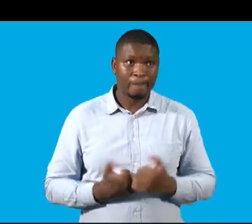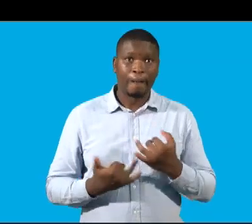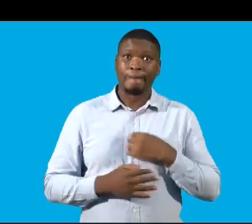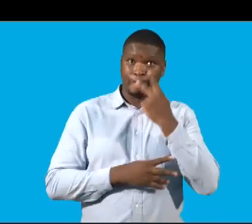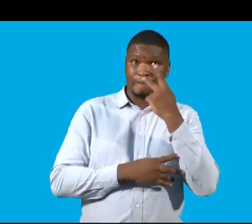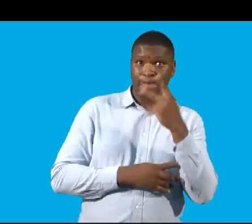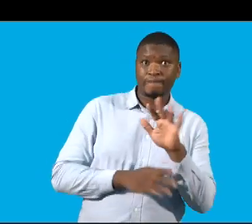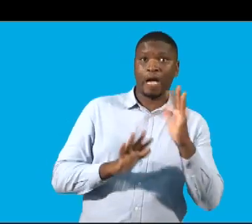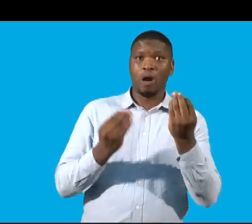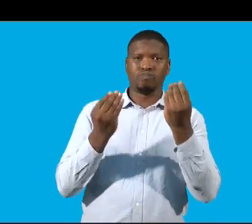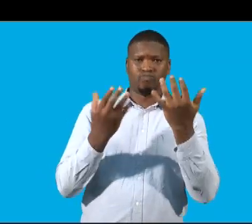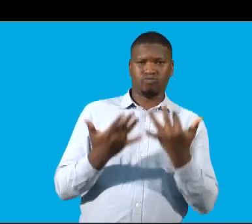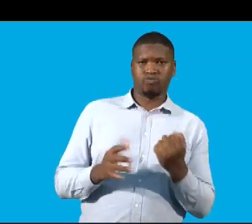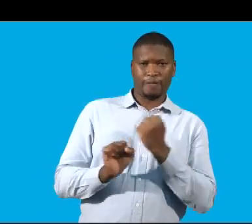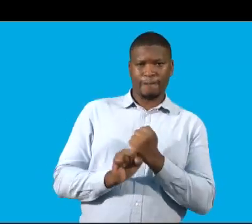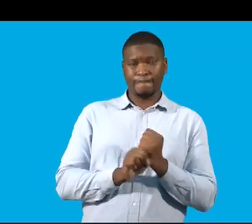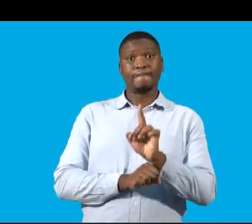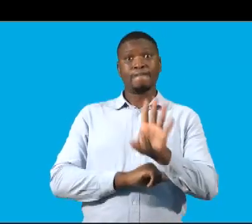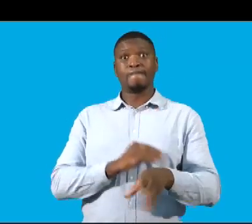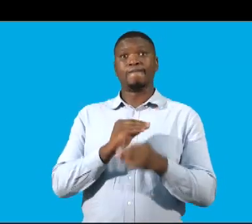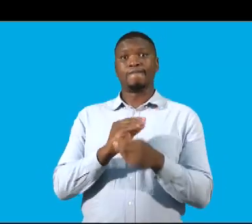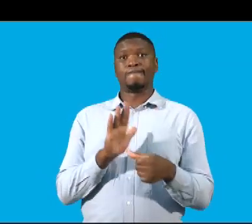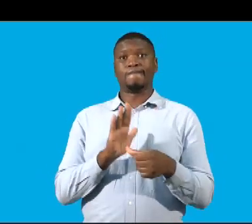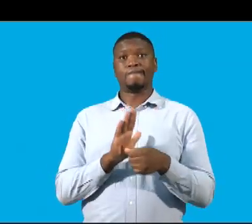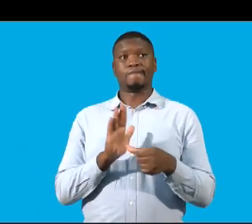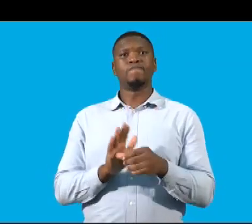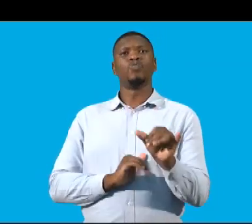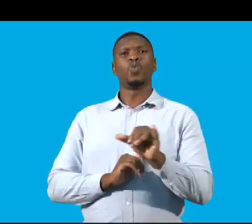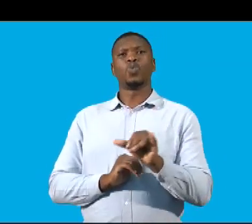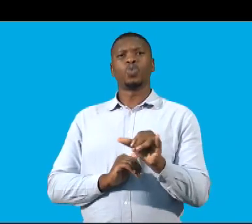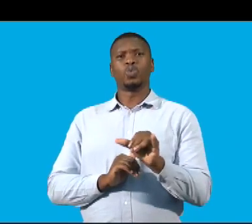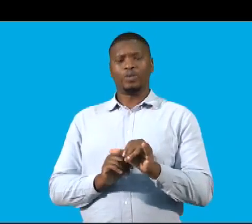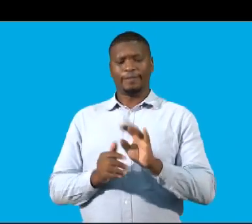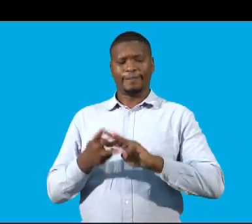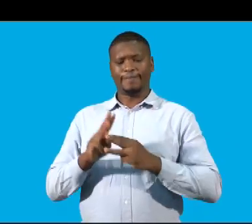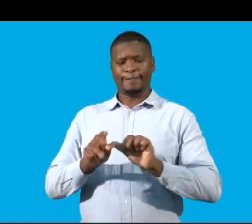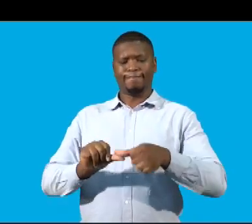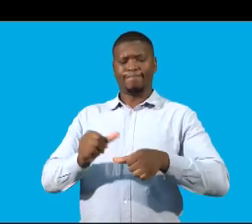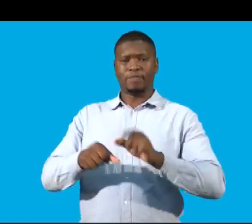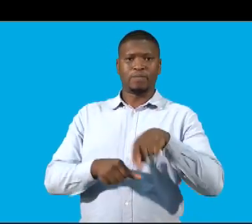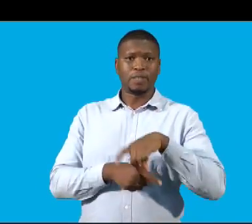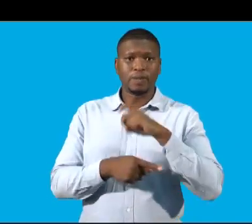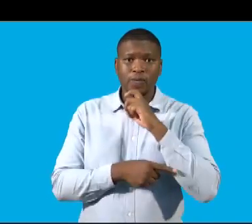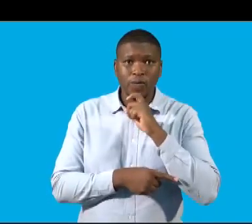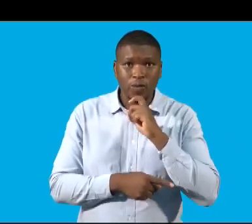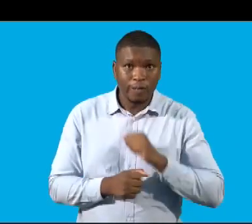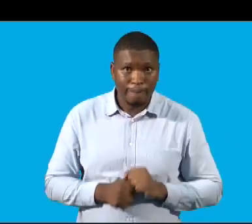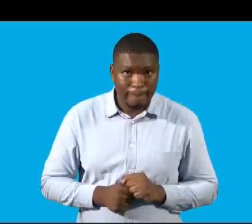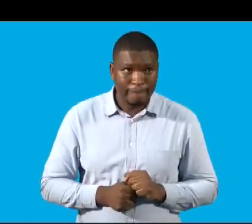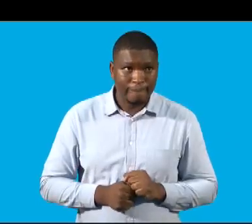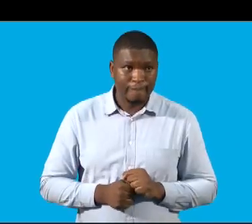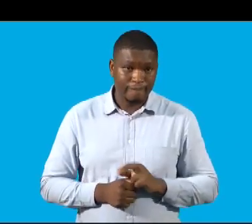tractor. Let's look at the calculations here, and more importantly, which formula are you going to use? Now, did you notice